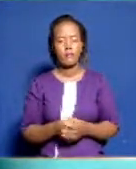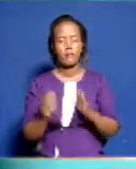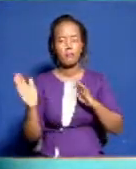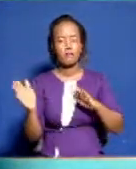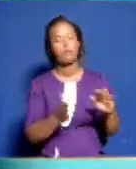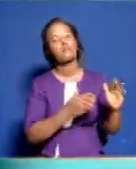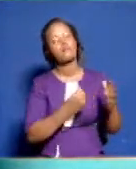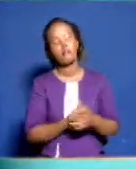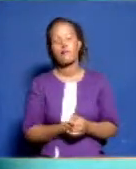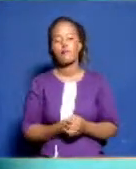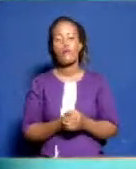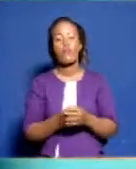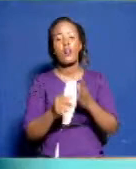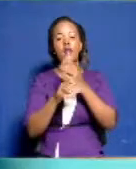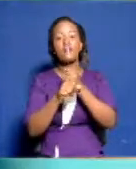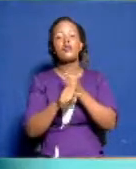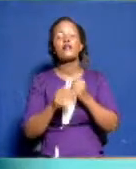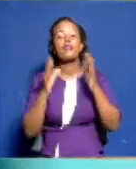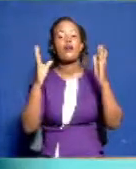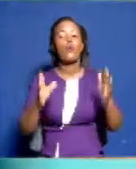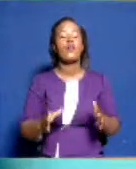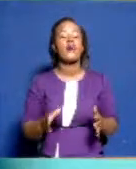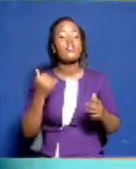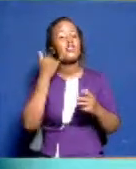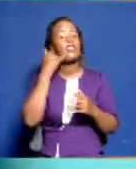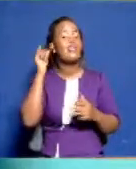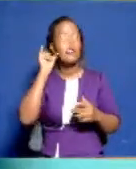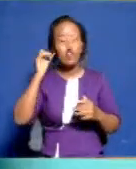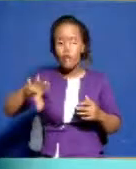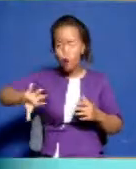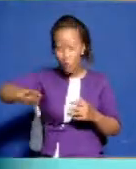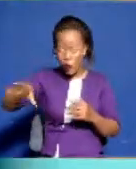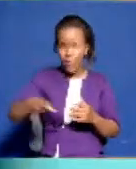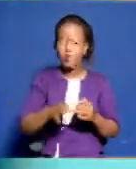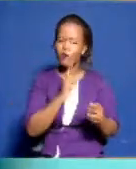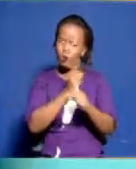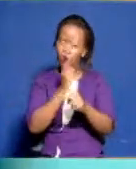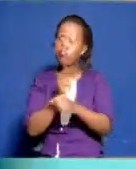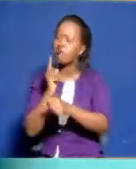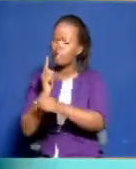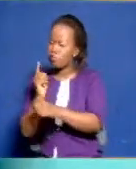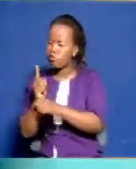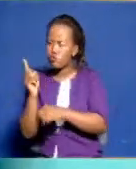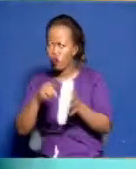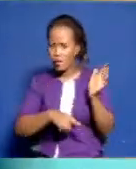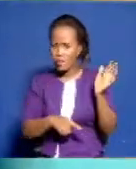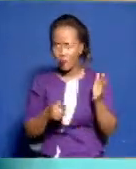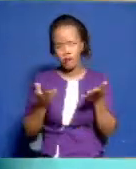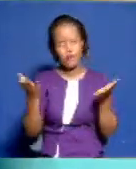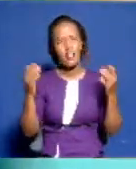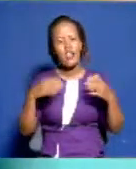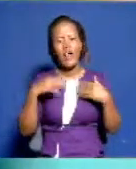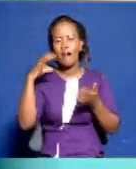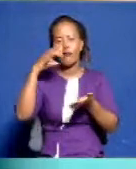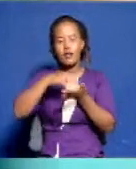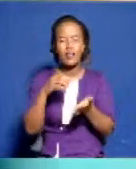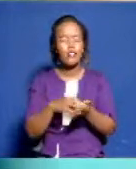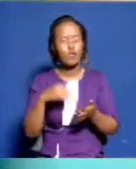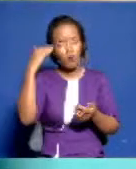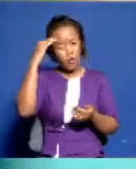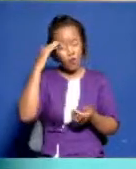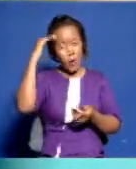Stakeholders in Isiolo County are raising alarm about what they term as increasing cases of mental